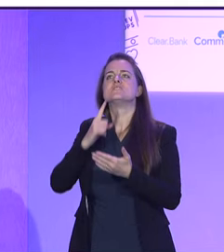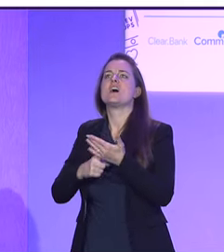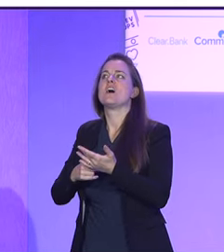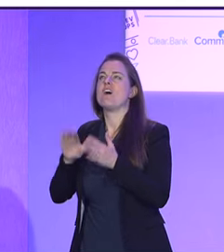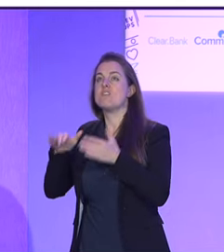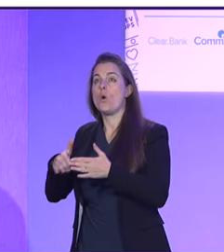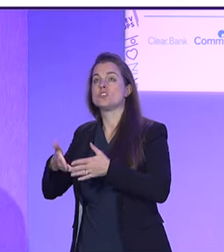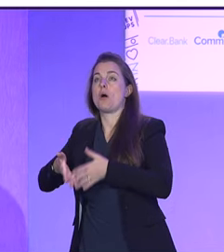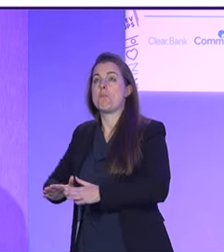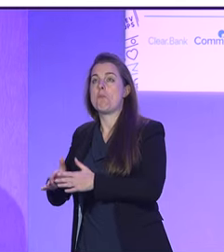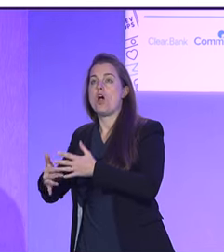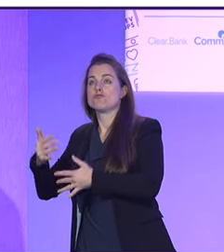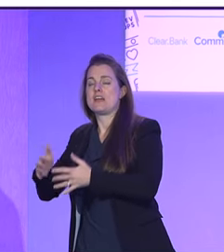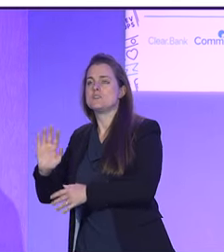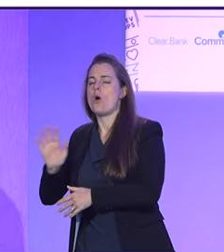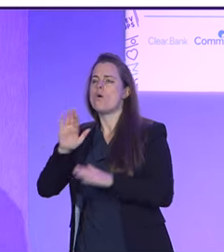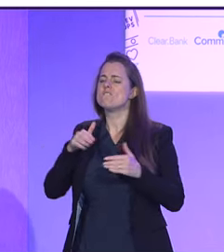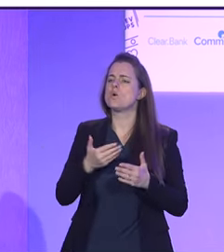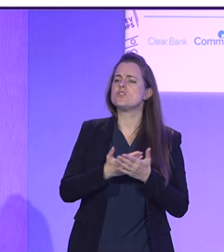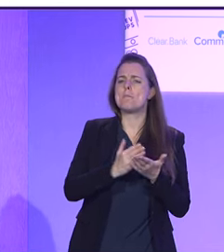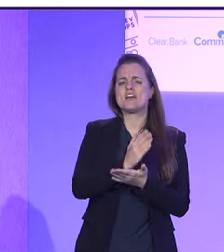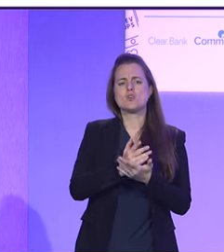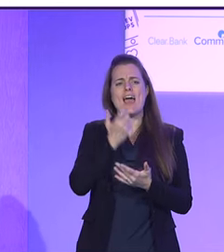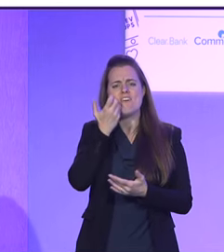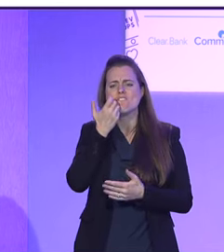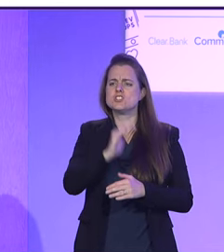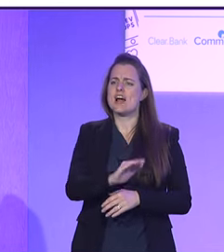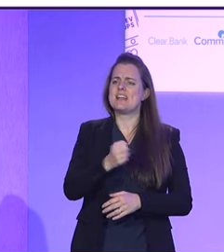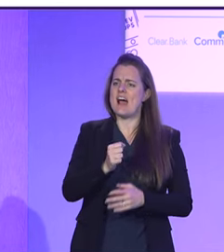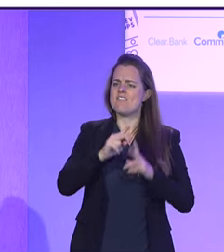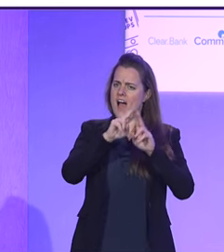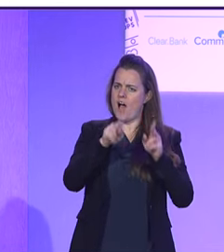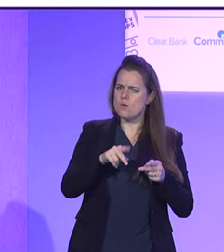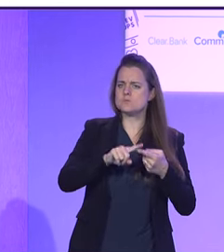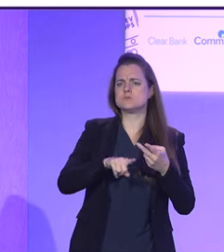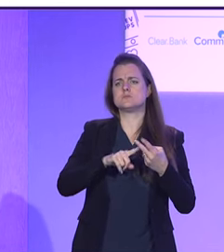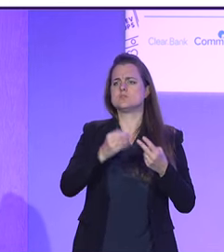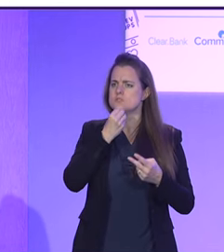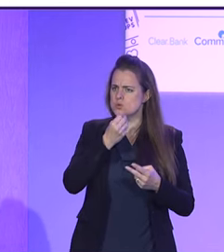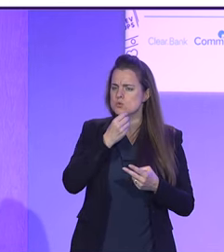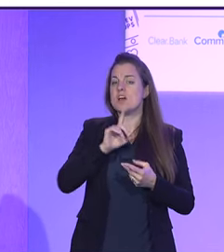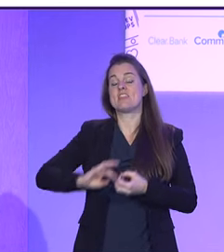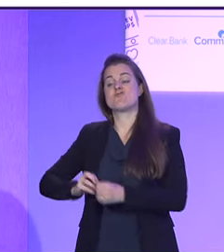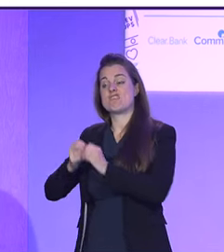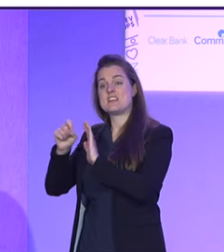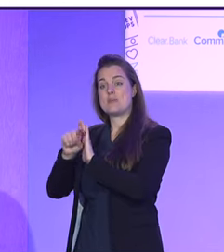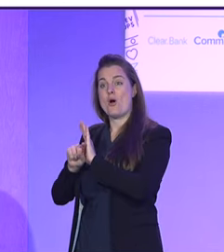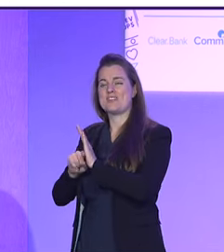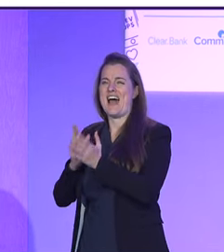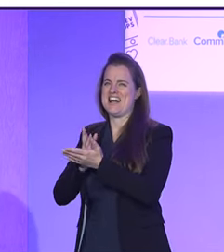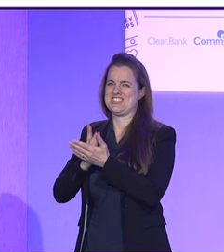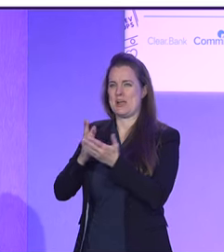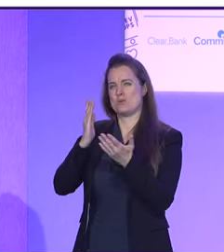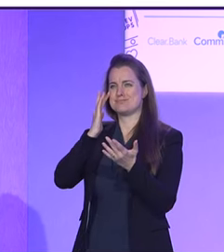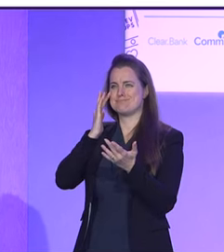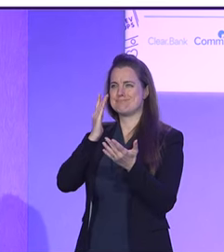child has shelter, education, food. And what they did, the policies that they created were kind of counterintuitive if you